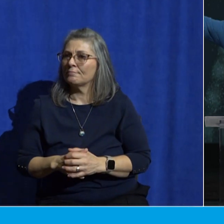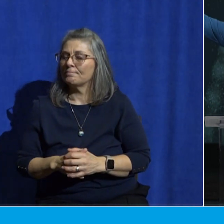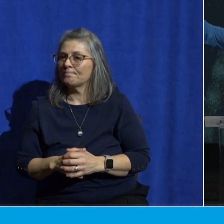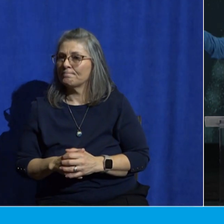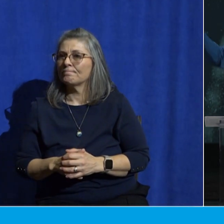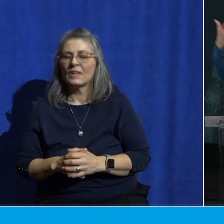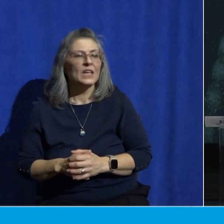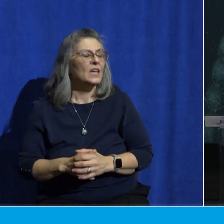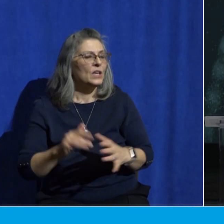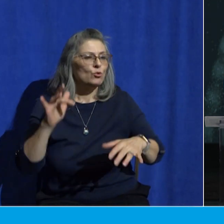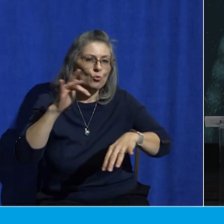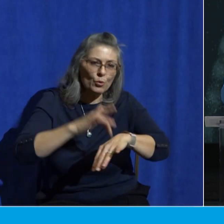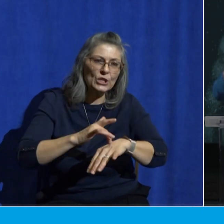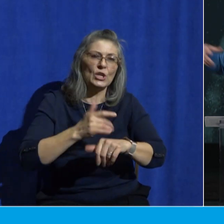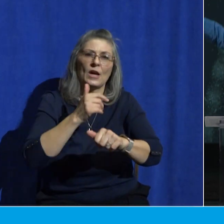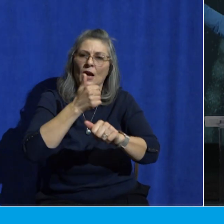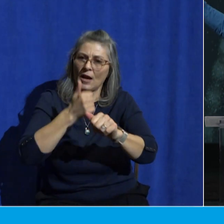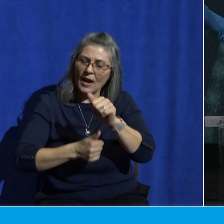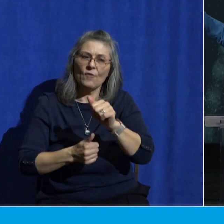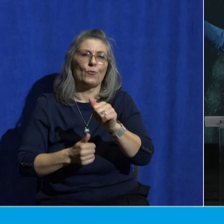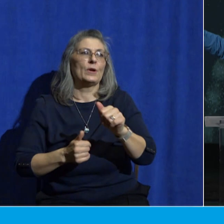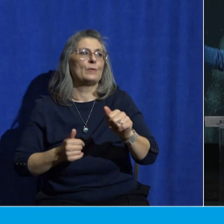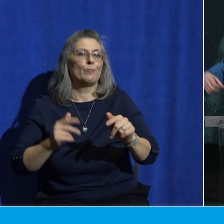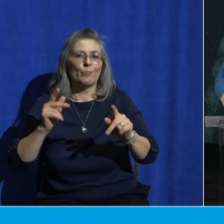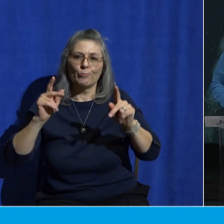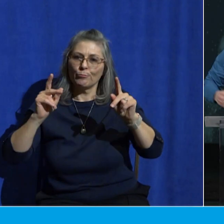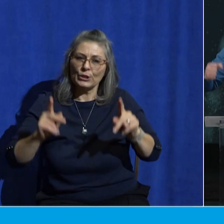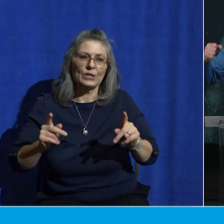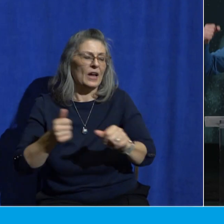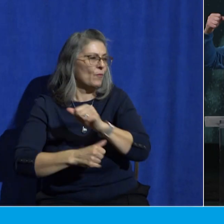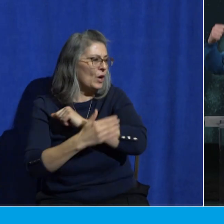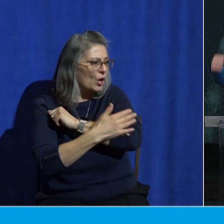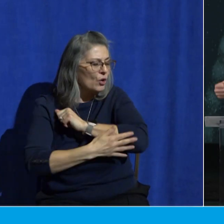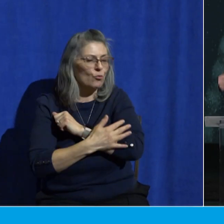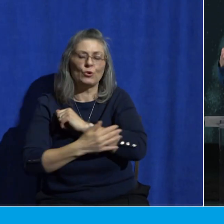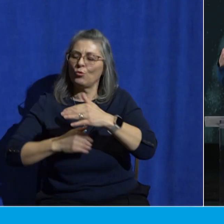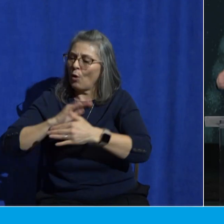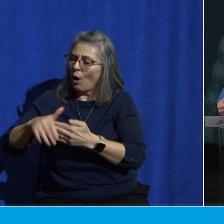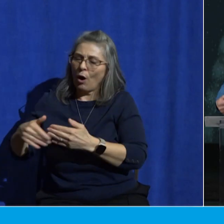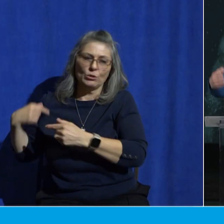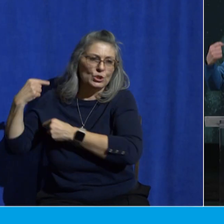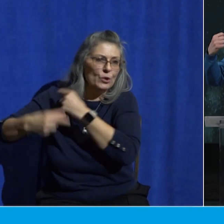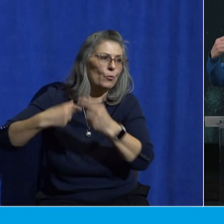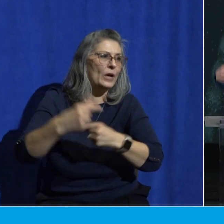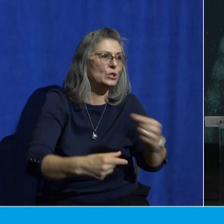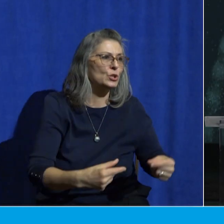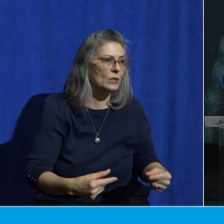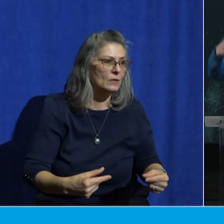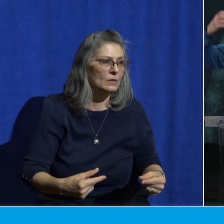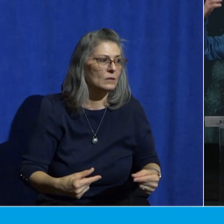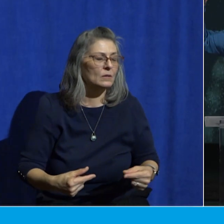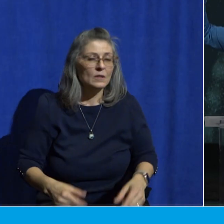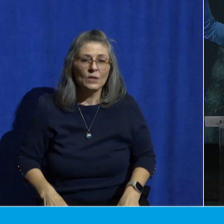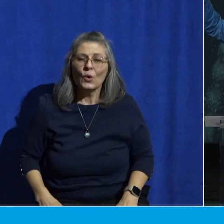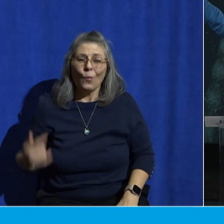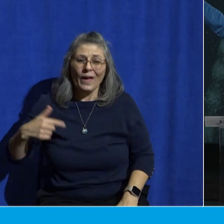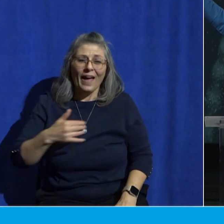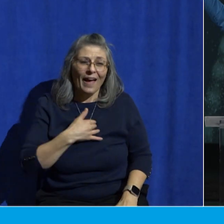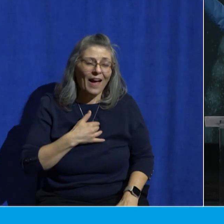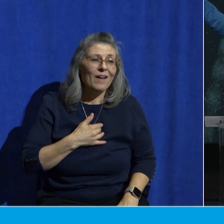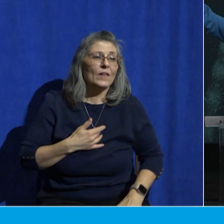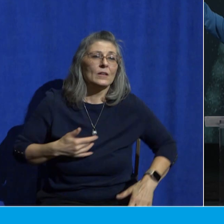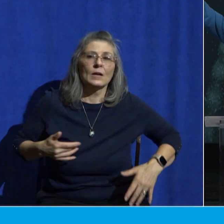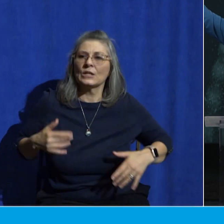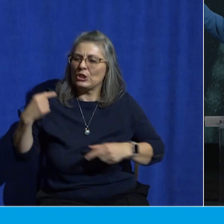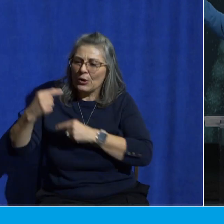every generation, to a generation today, as Francis mentioned, that's drowning in anxiety and depression. We